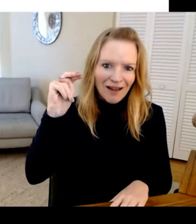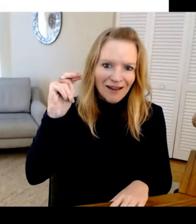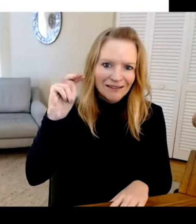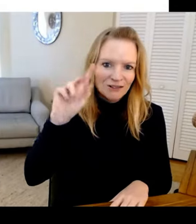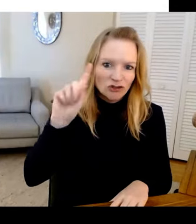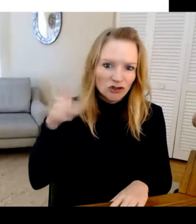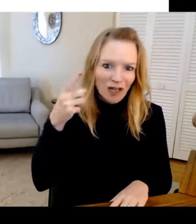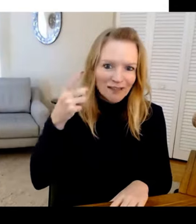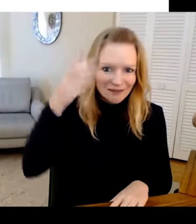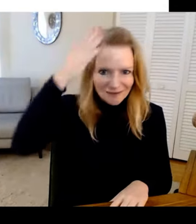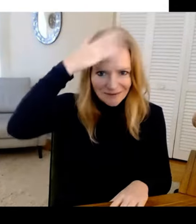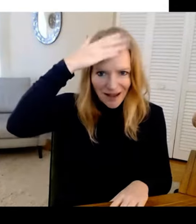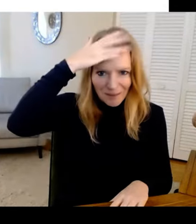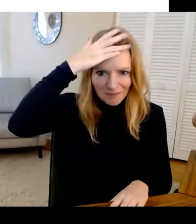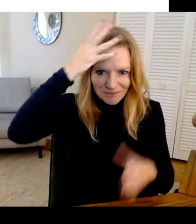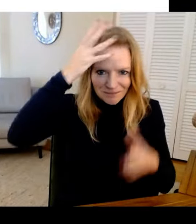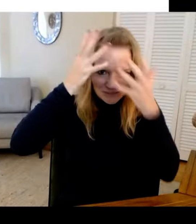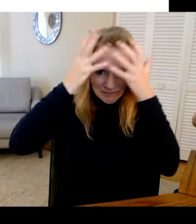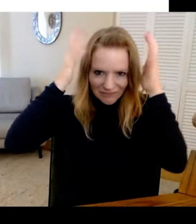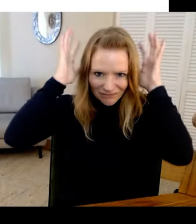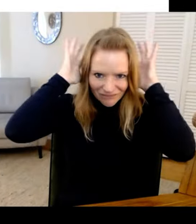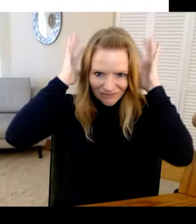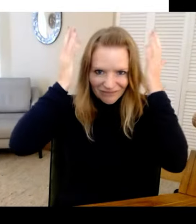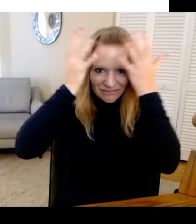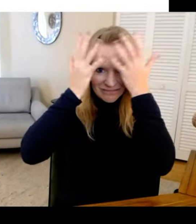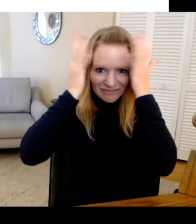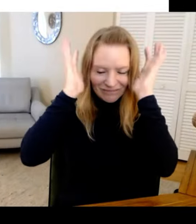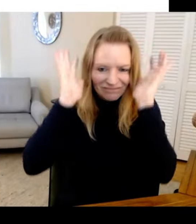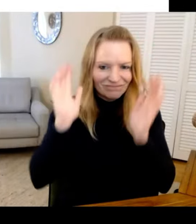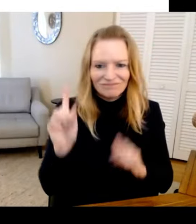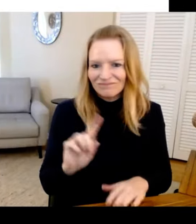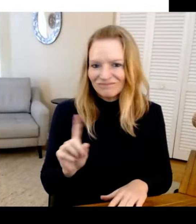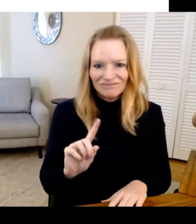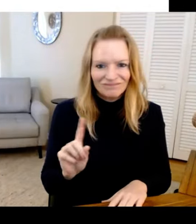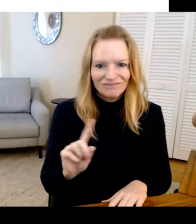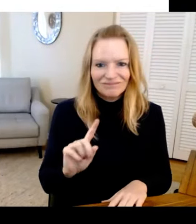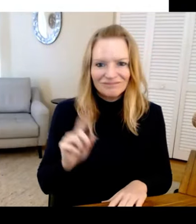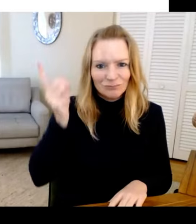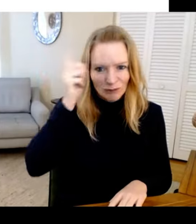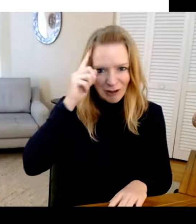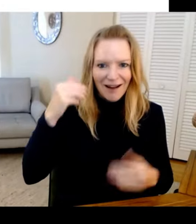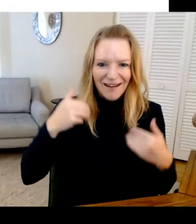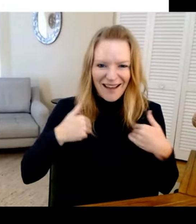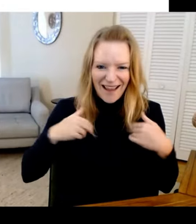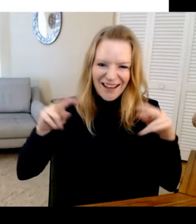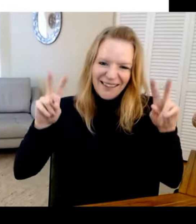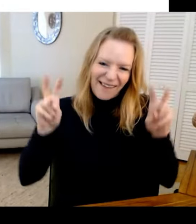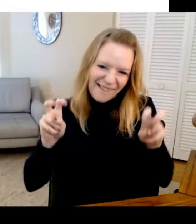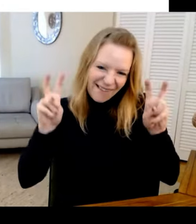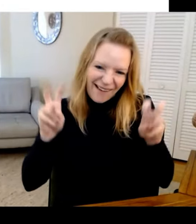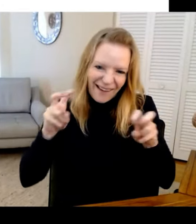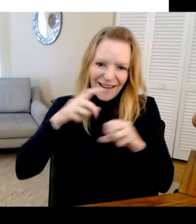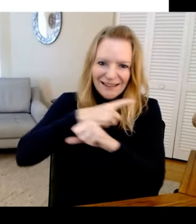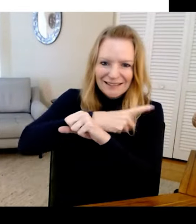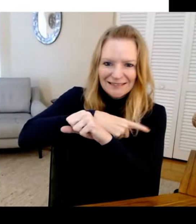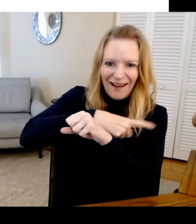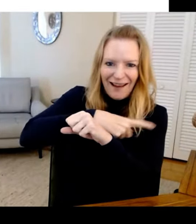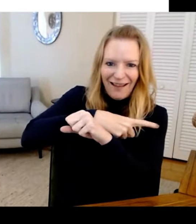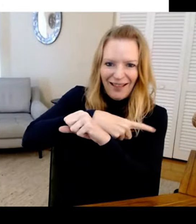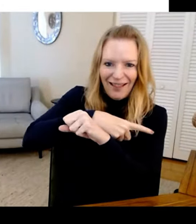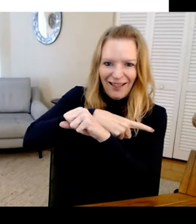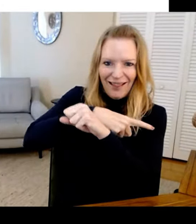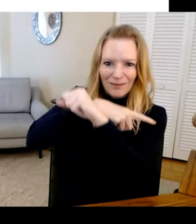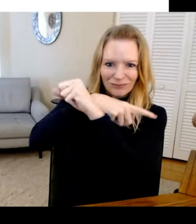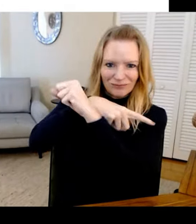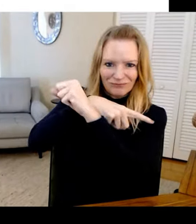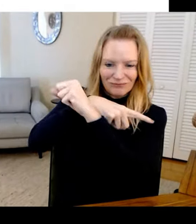People think the brain is just the top part of the head, but that's not the case. The